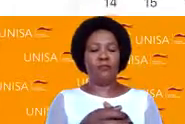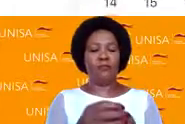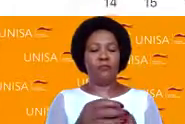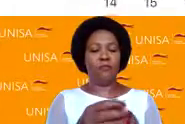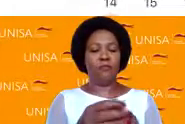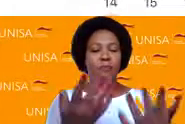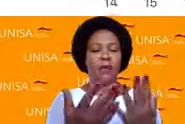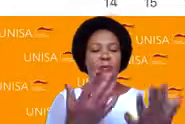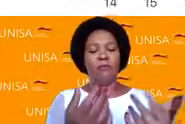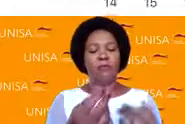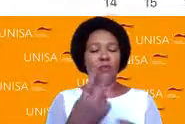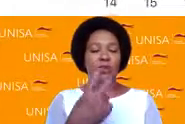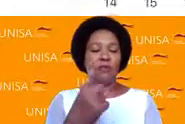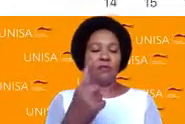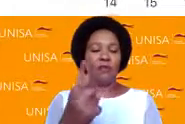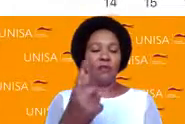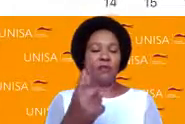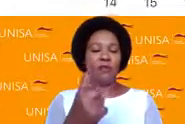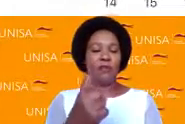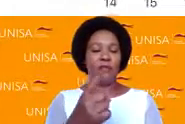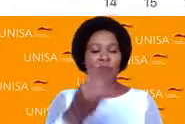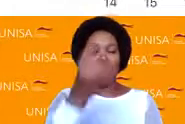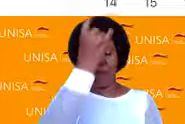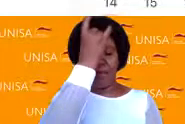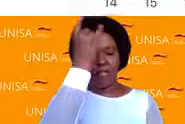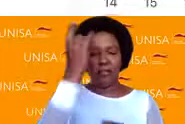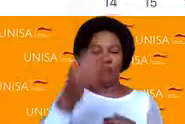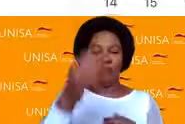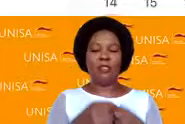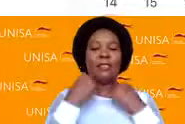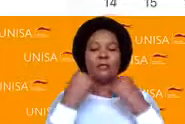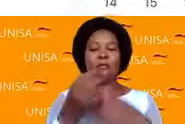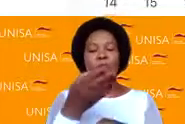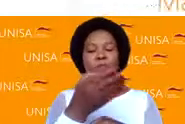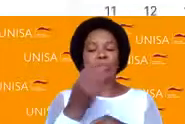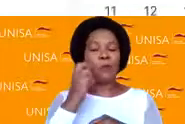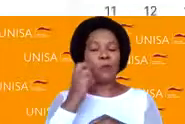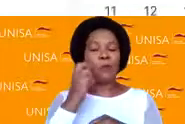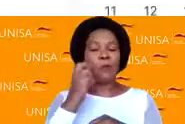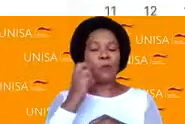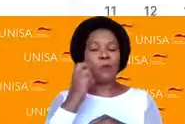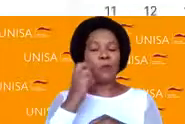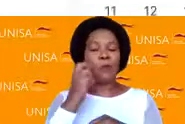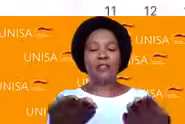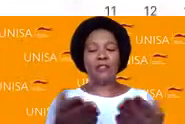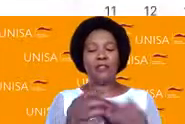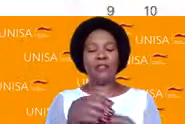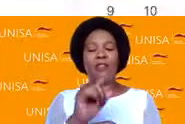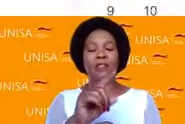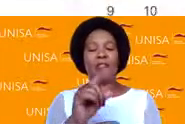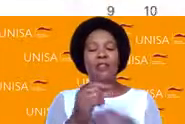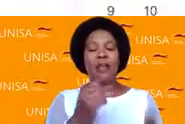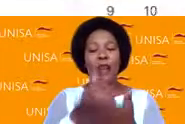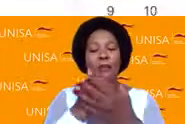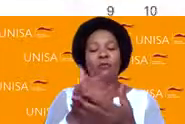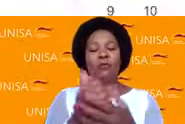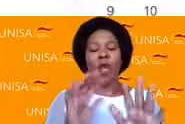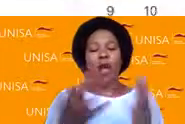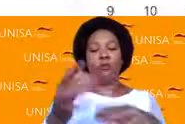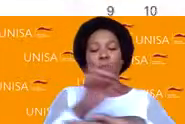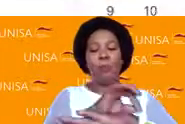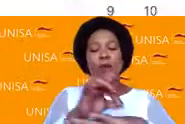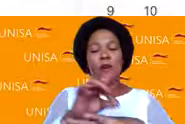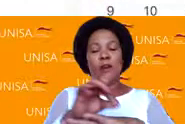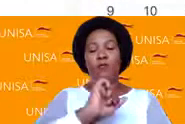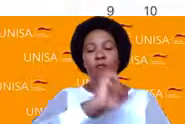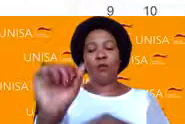the 21st of March, I've got an assignment that needs to be submitted. So it really helps you to plan your year, and it shows